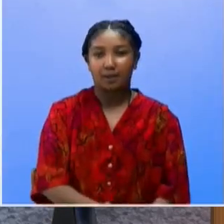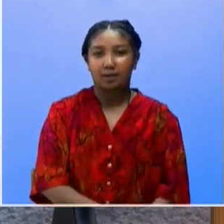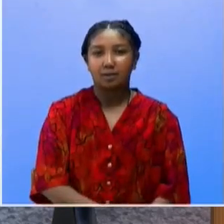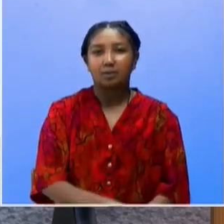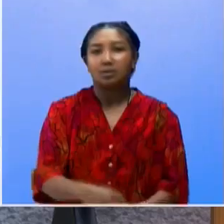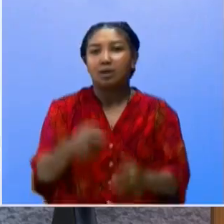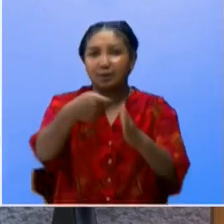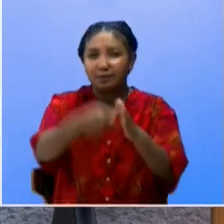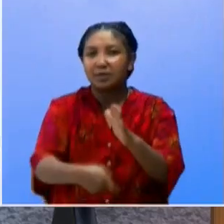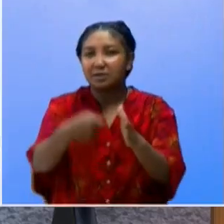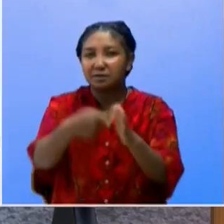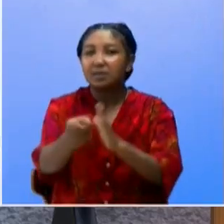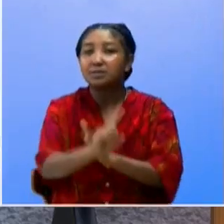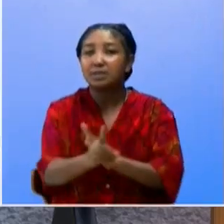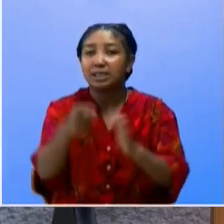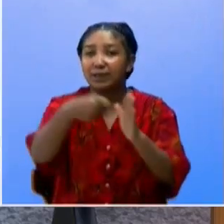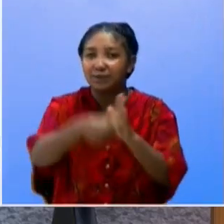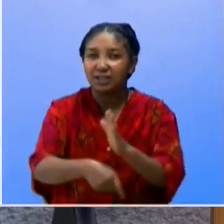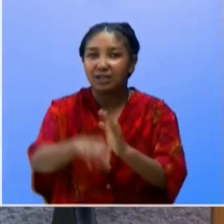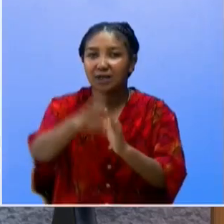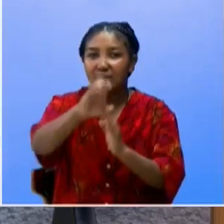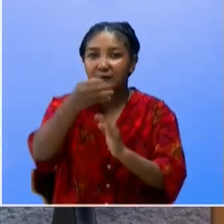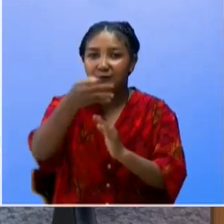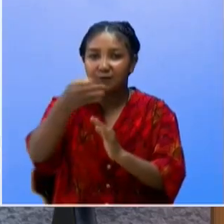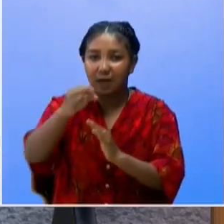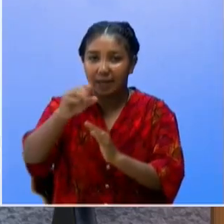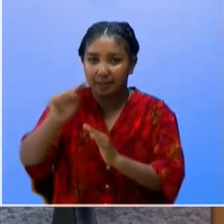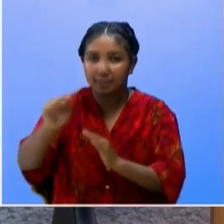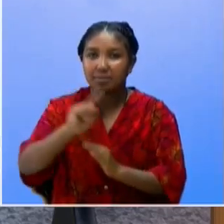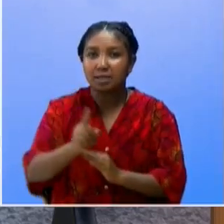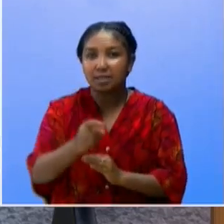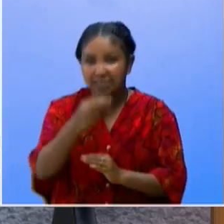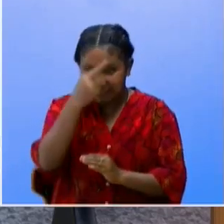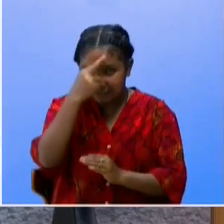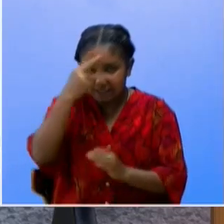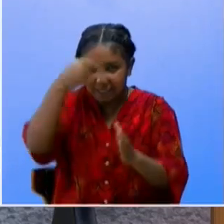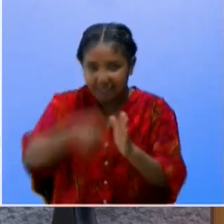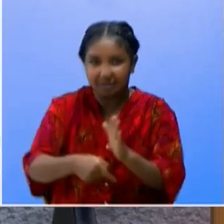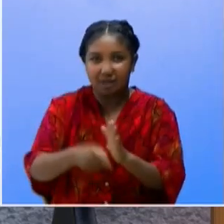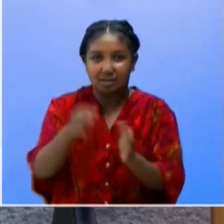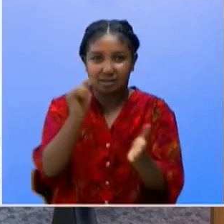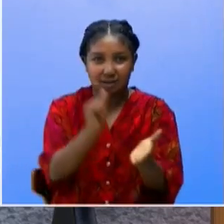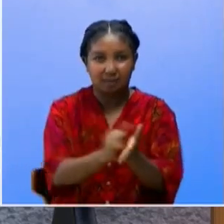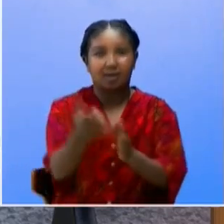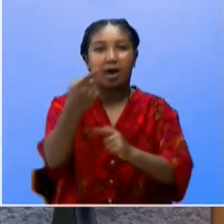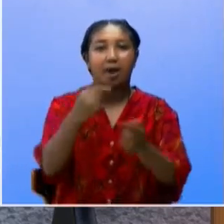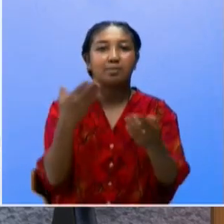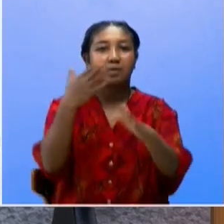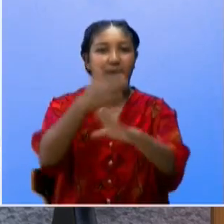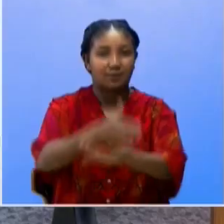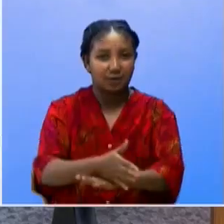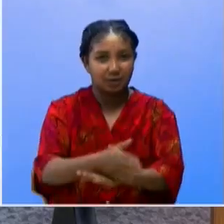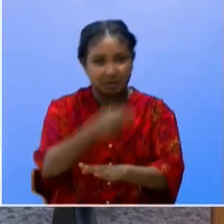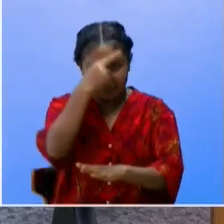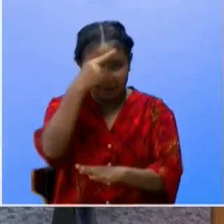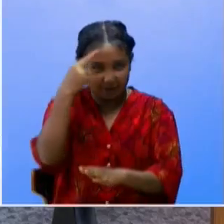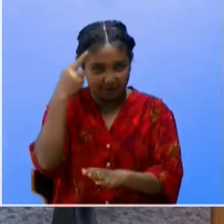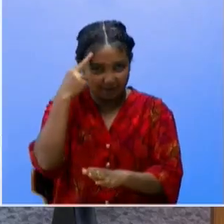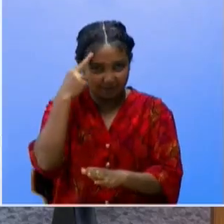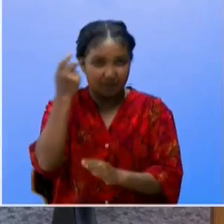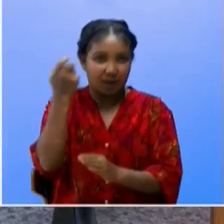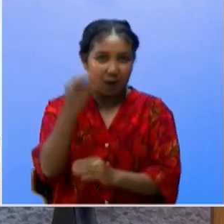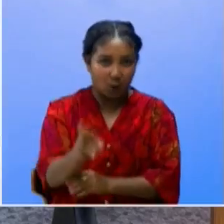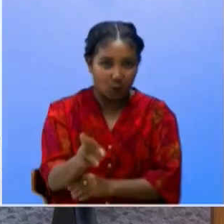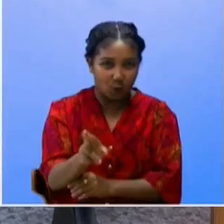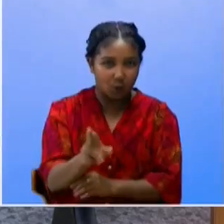What about effect, so? Effect means the result that comes after the reason